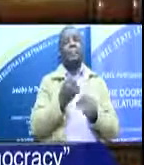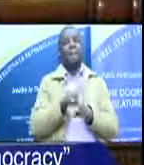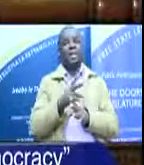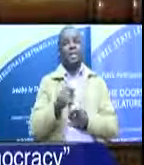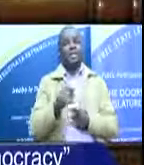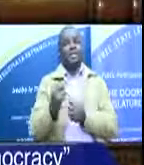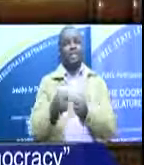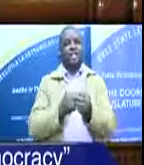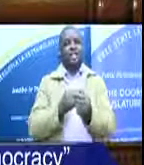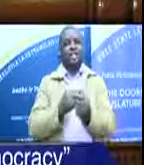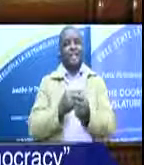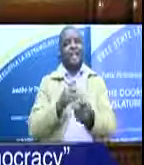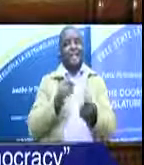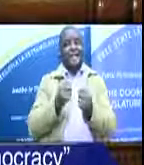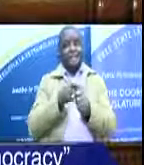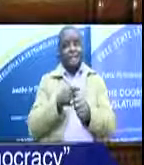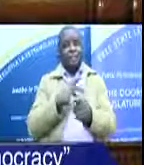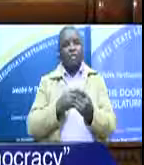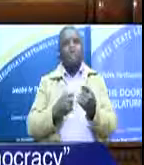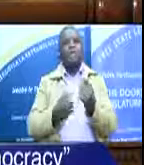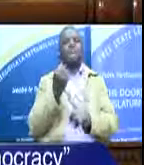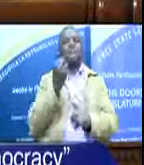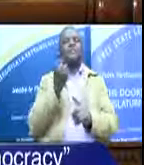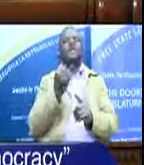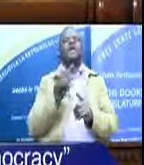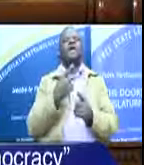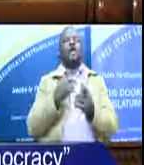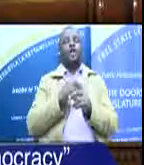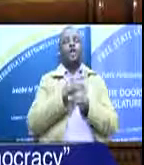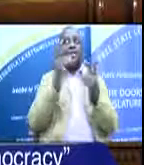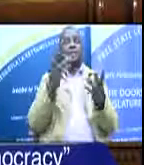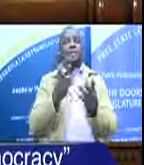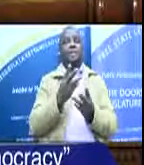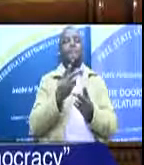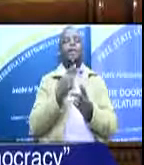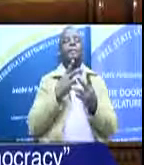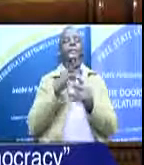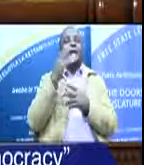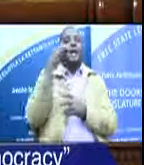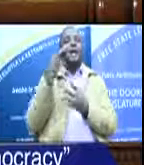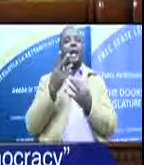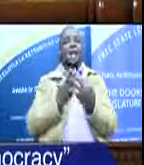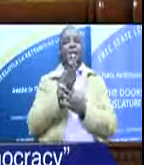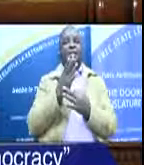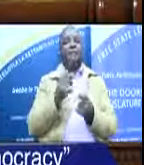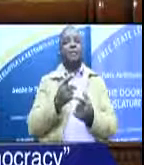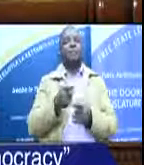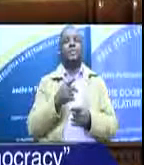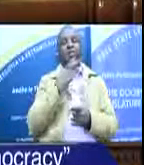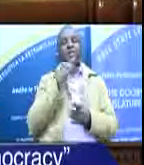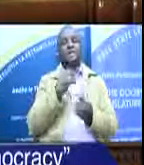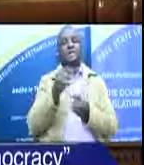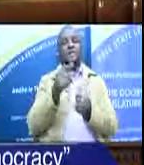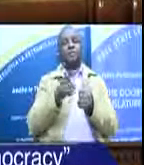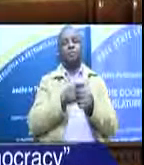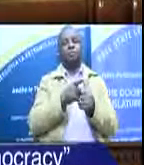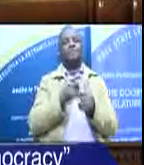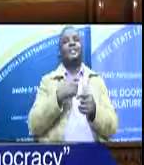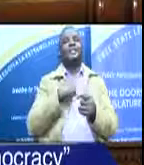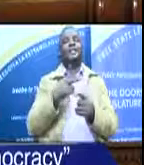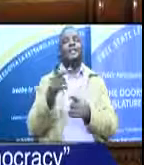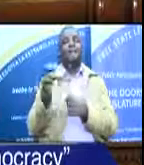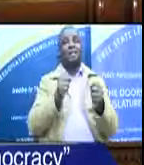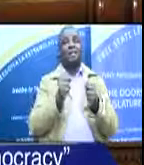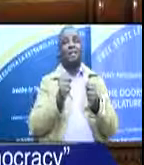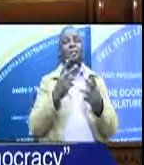the strategy to achieve universal mental health access, which include the contracting of mental health care practitioners.